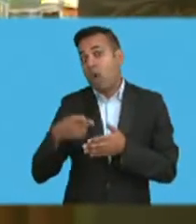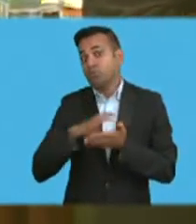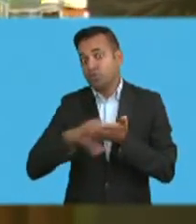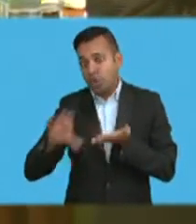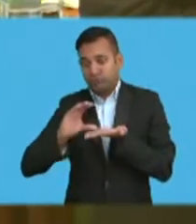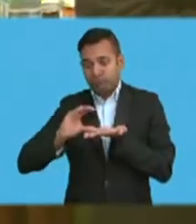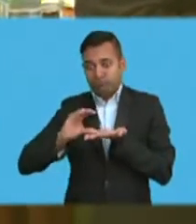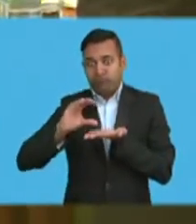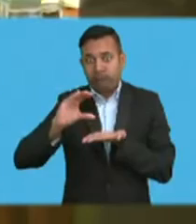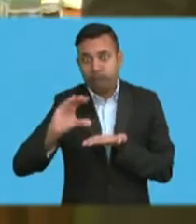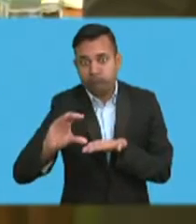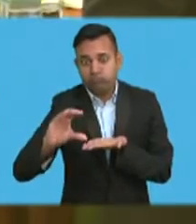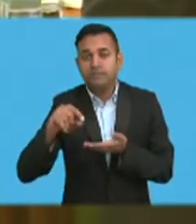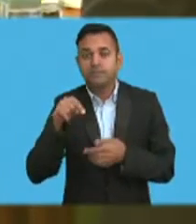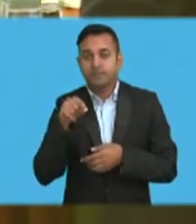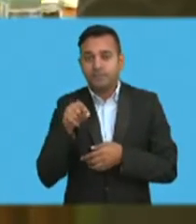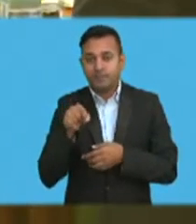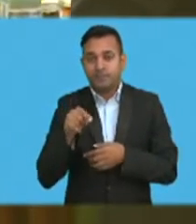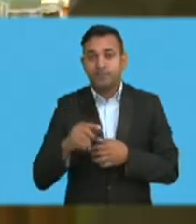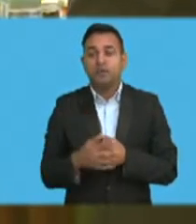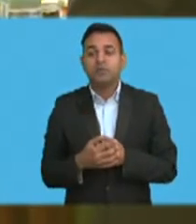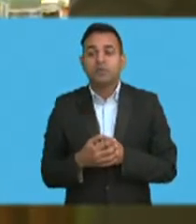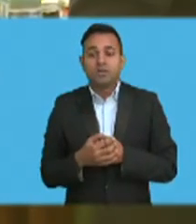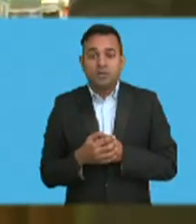The highest was to Nasunu Town Council,